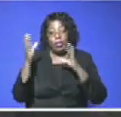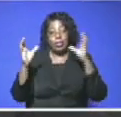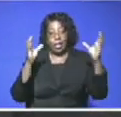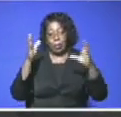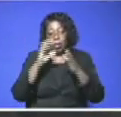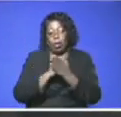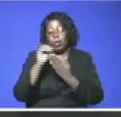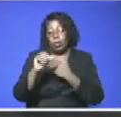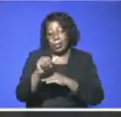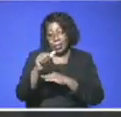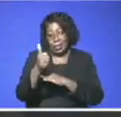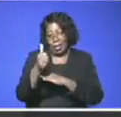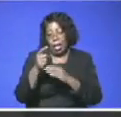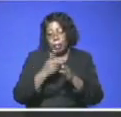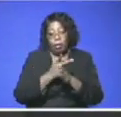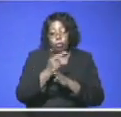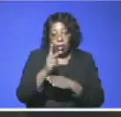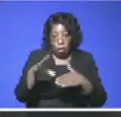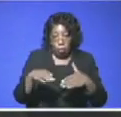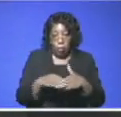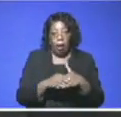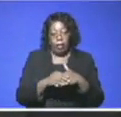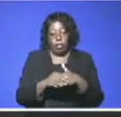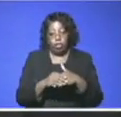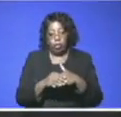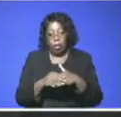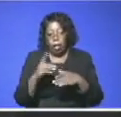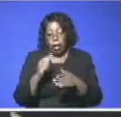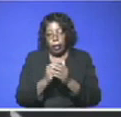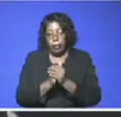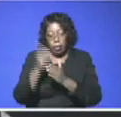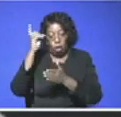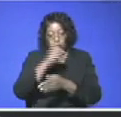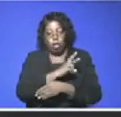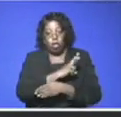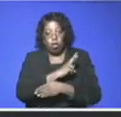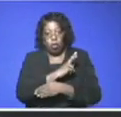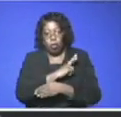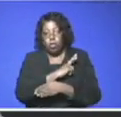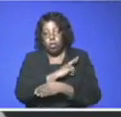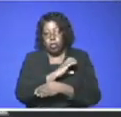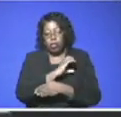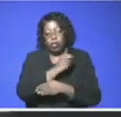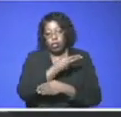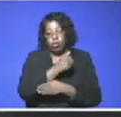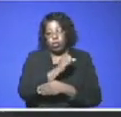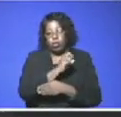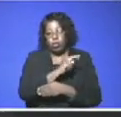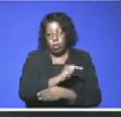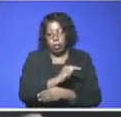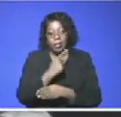on October 10th, and professional marriage and family therapist, Dr. Edrica Richardson, cited a short list of things she hopes can